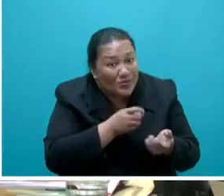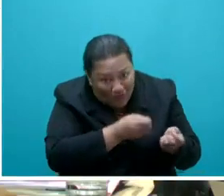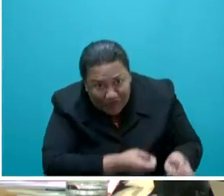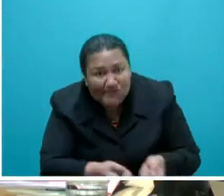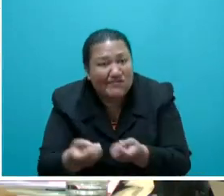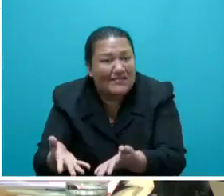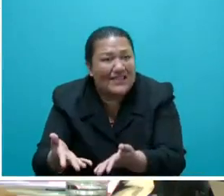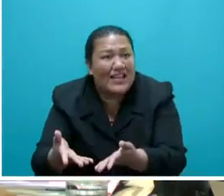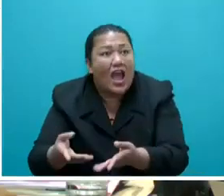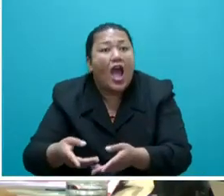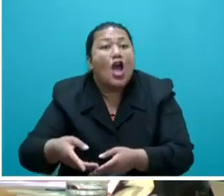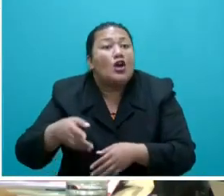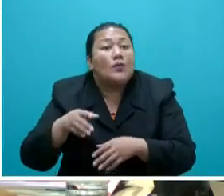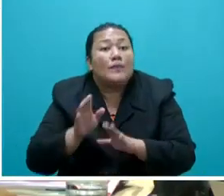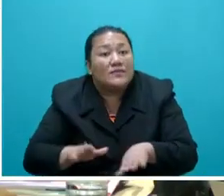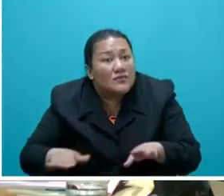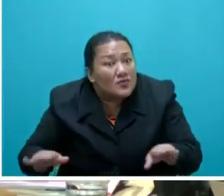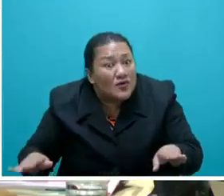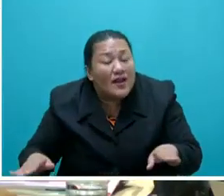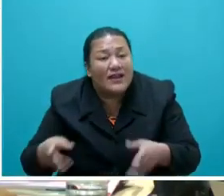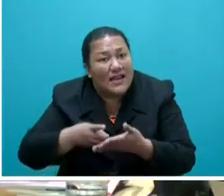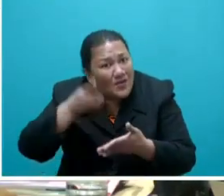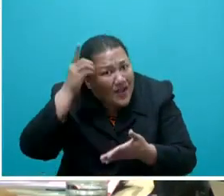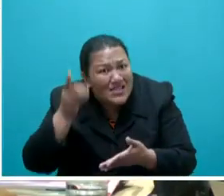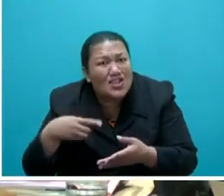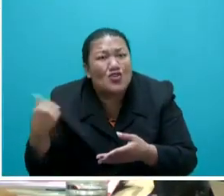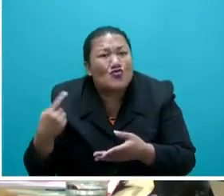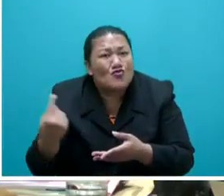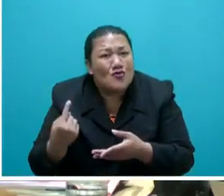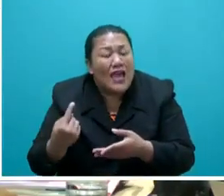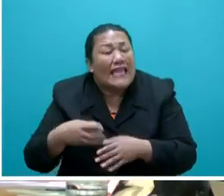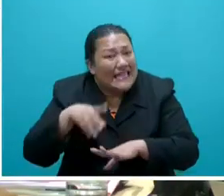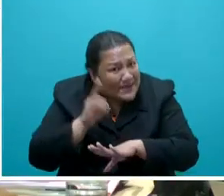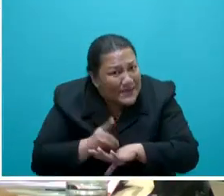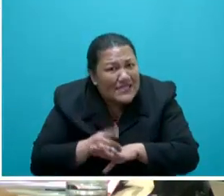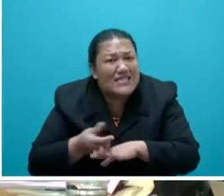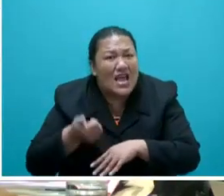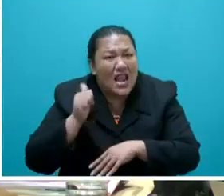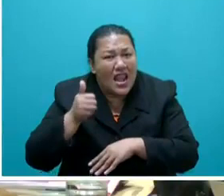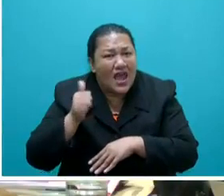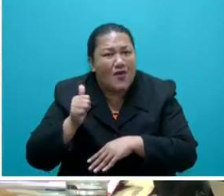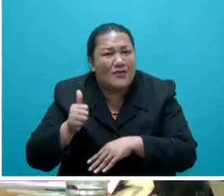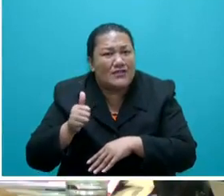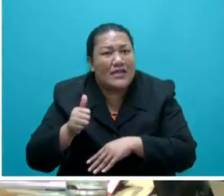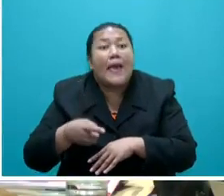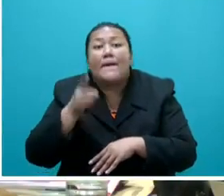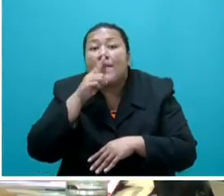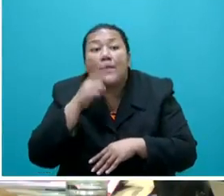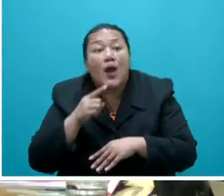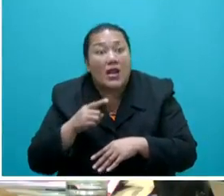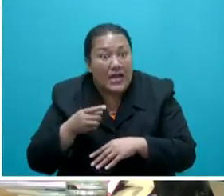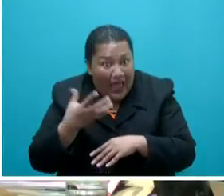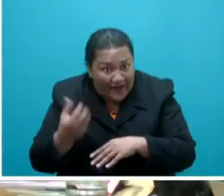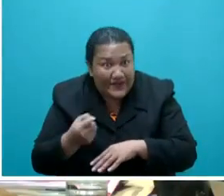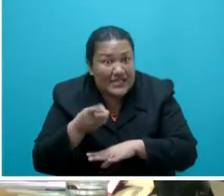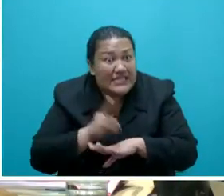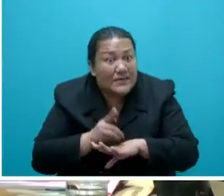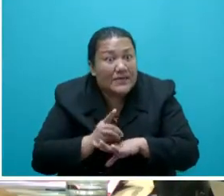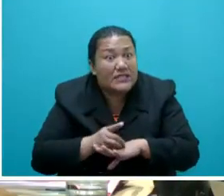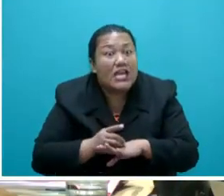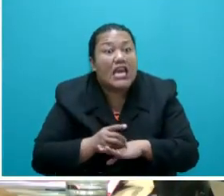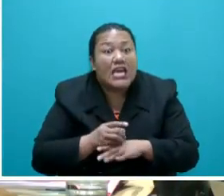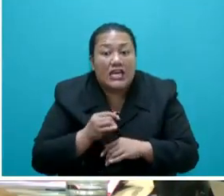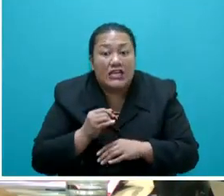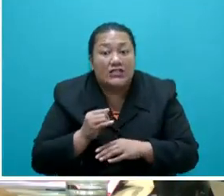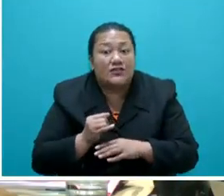age without a sustainable source of income. Disability allowance for people living with disabilities. Insurance cover for